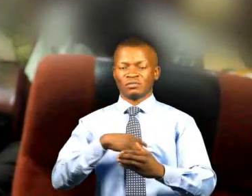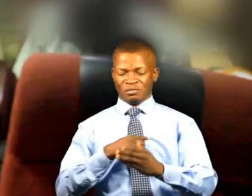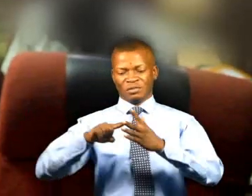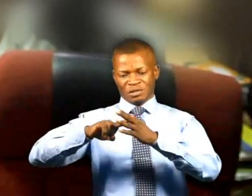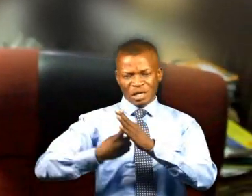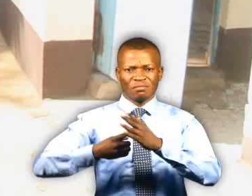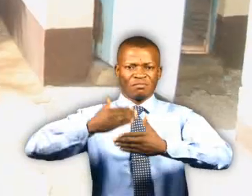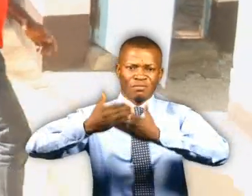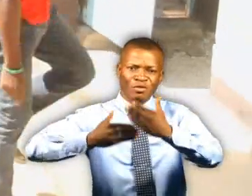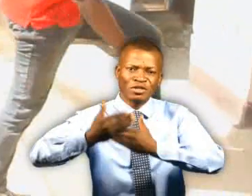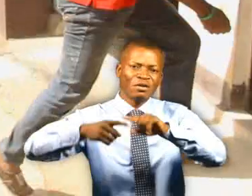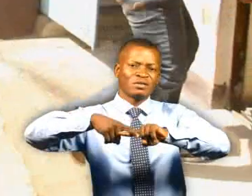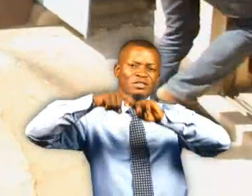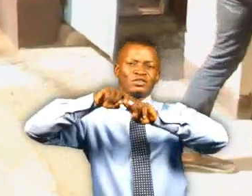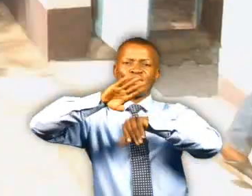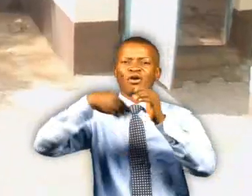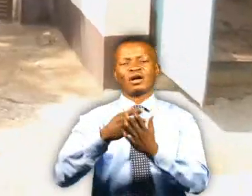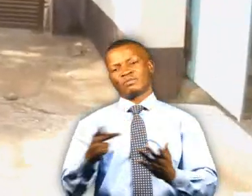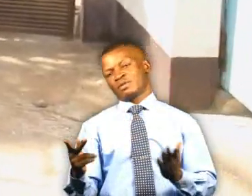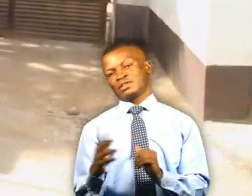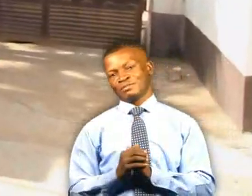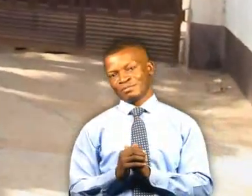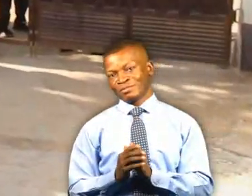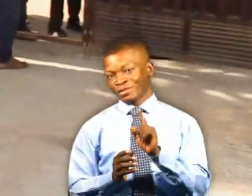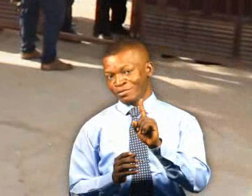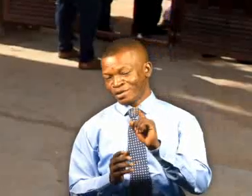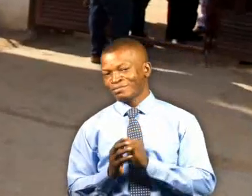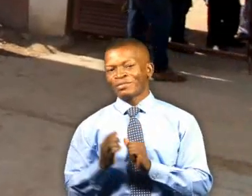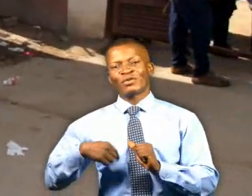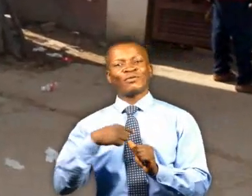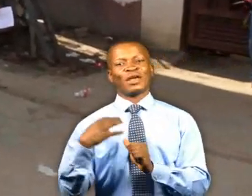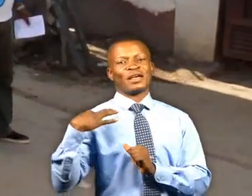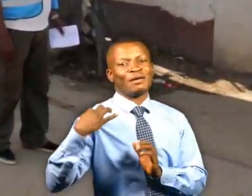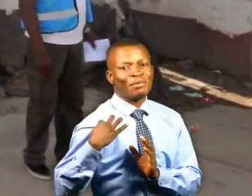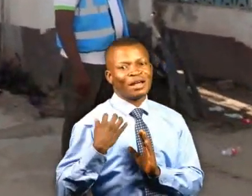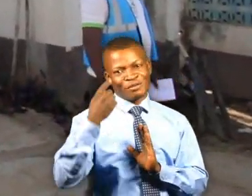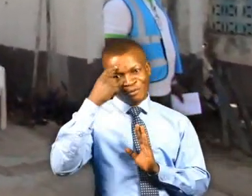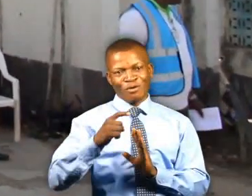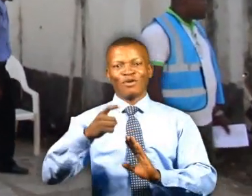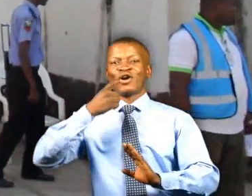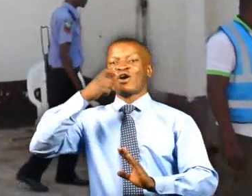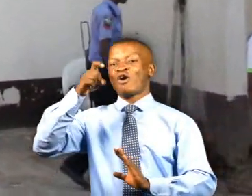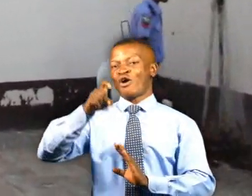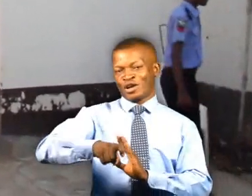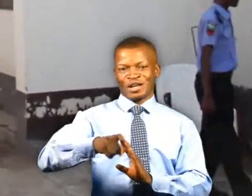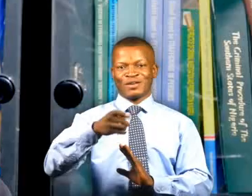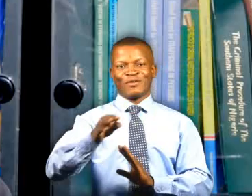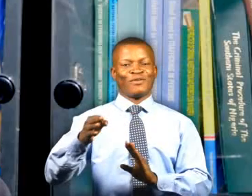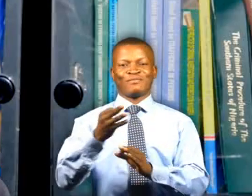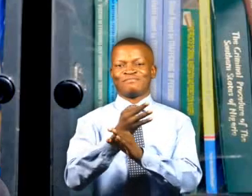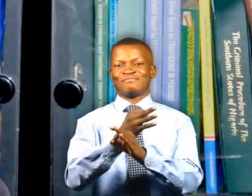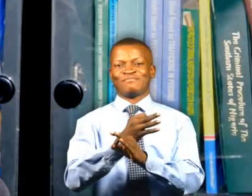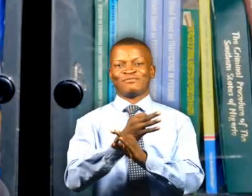we commence the process of confiscating that asset. First of all, we apply for an interim order